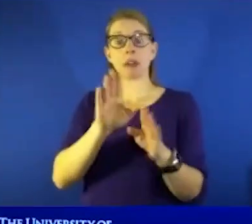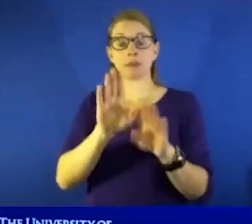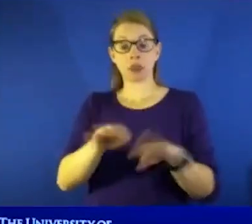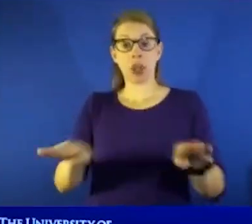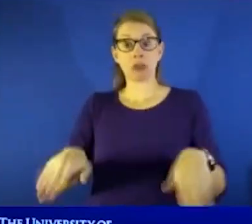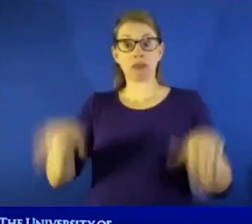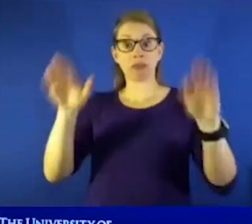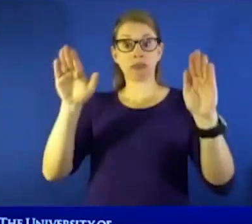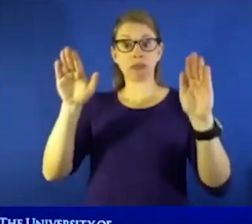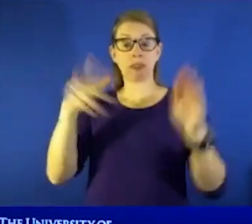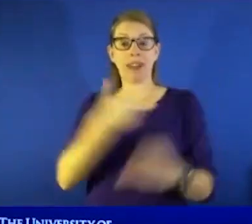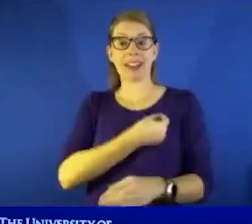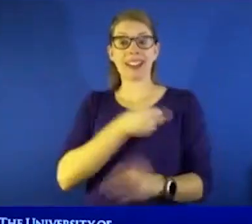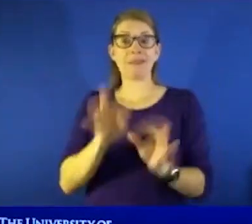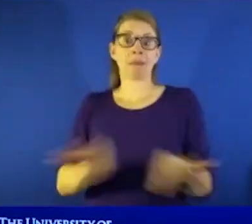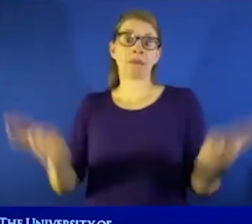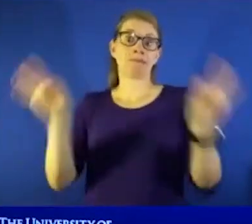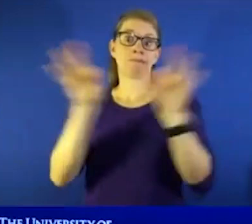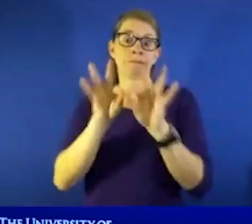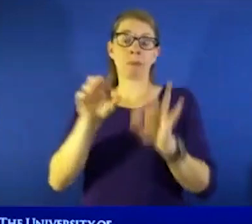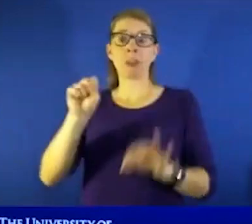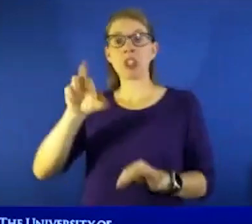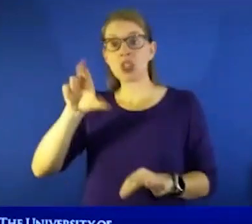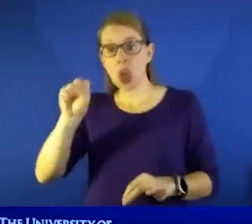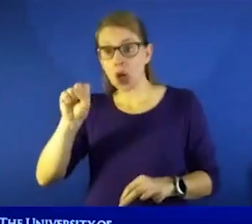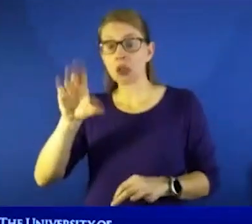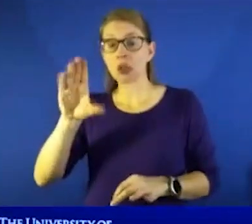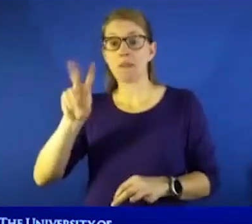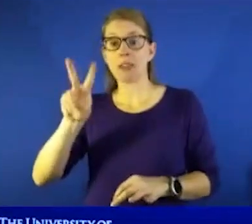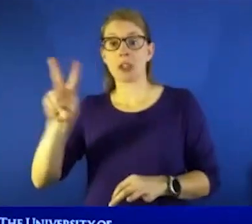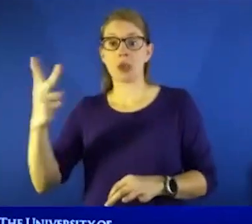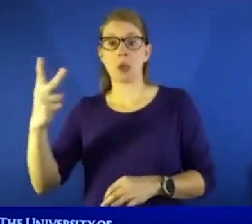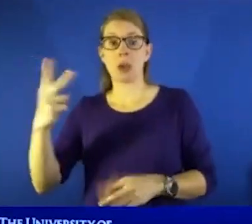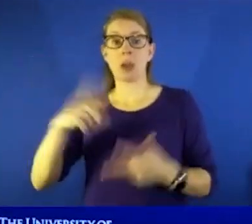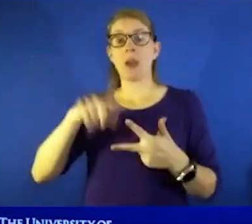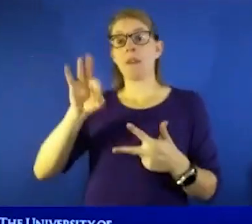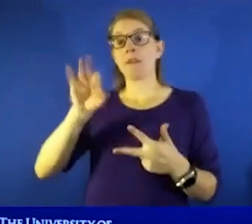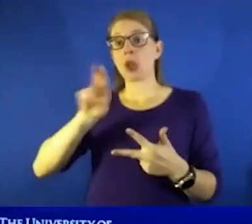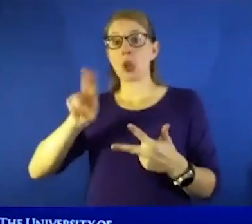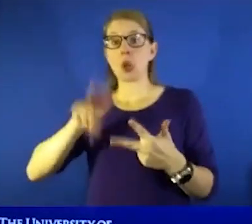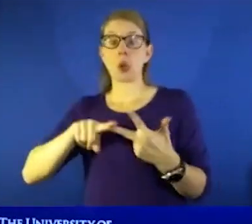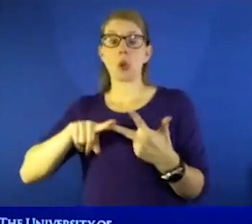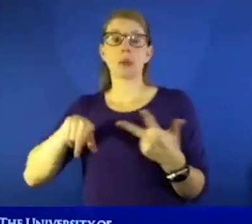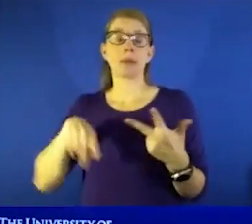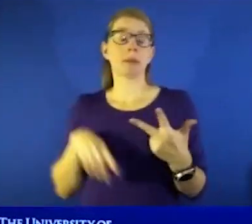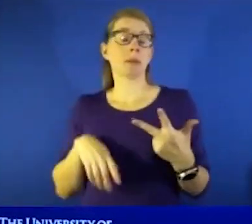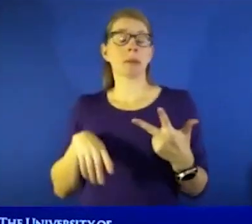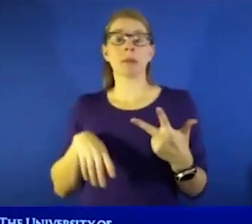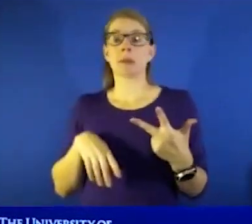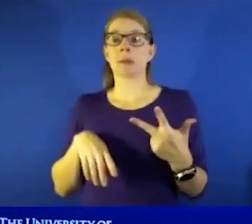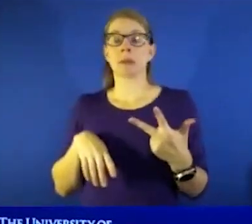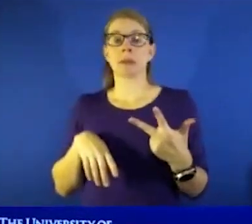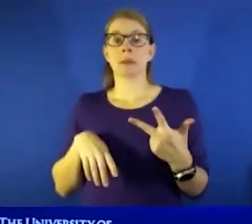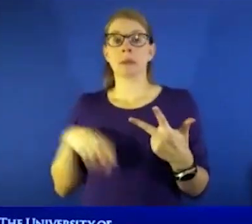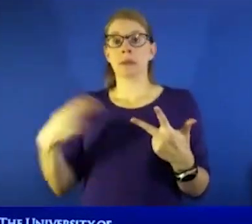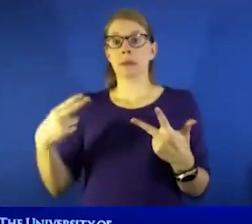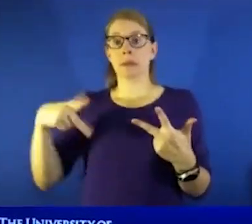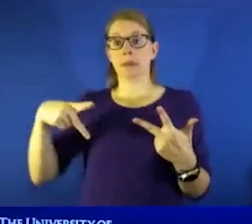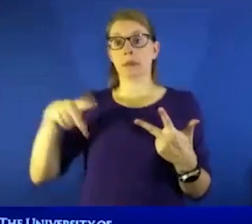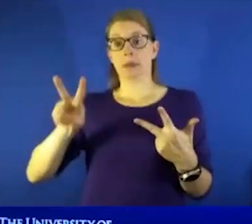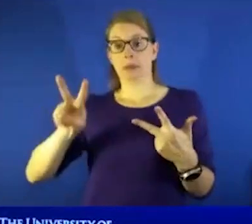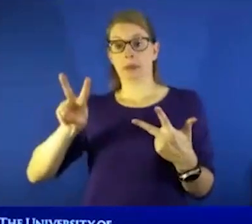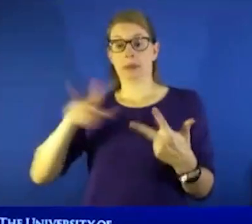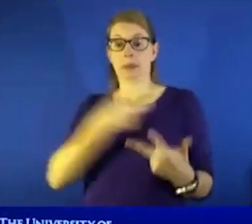important. So SARS-CoV-2, COVID-19 vaccine, influenza vaccine. Vitally important is HPV vaccine. If you have a child